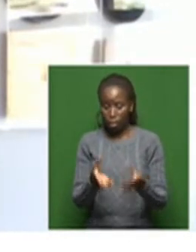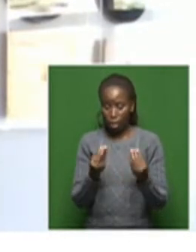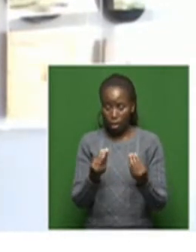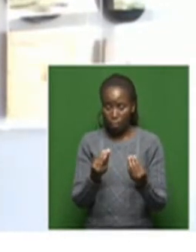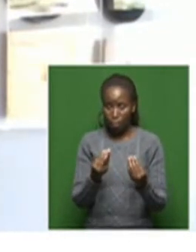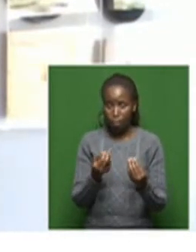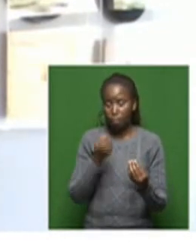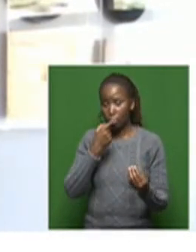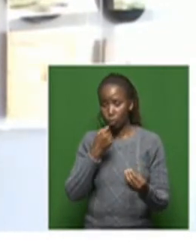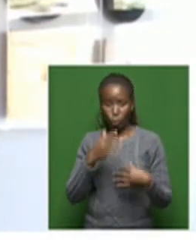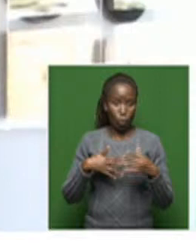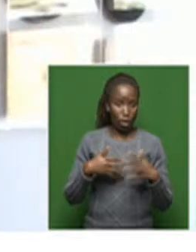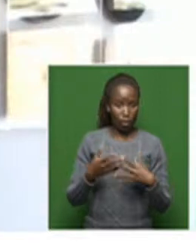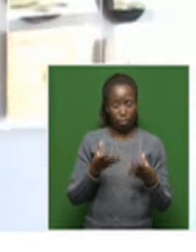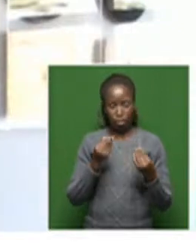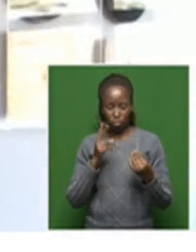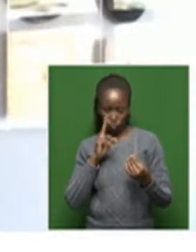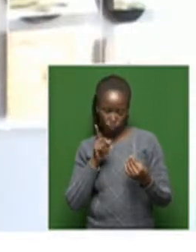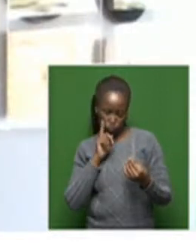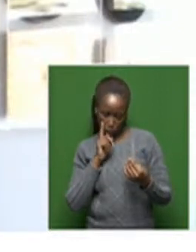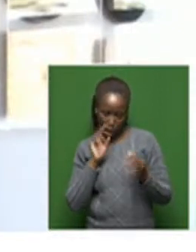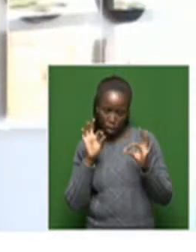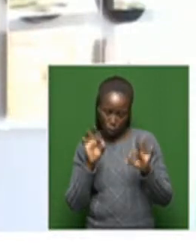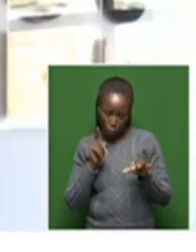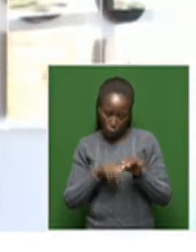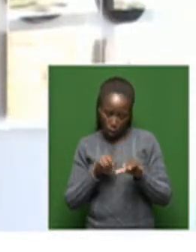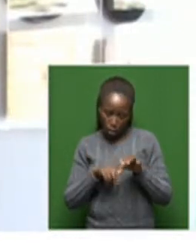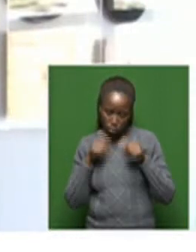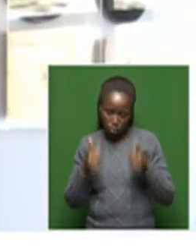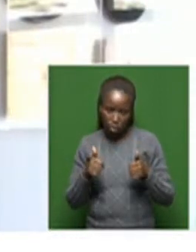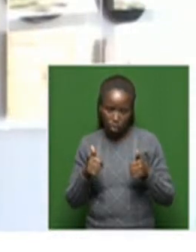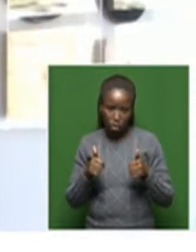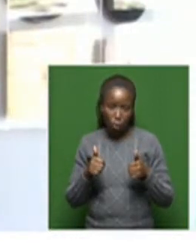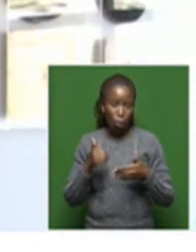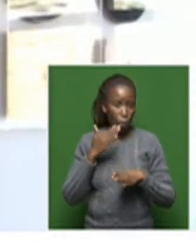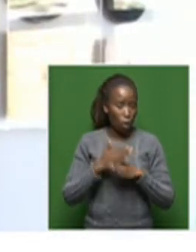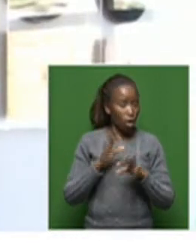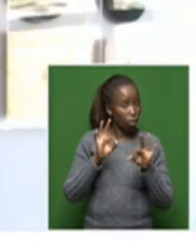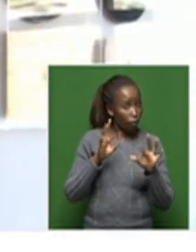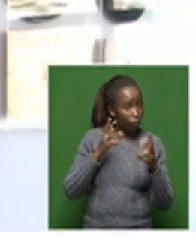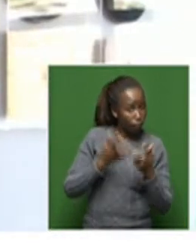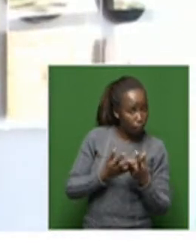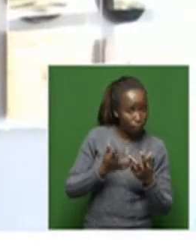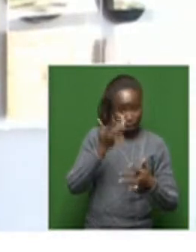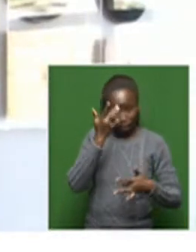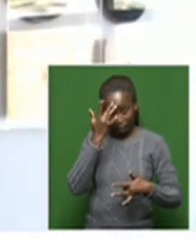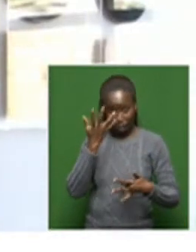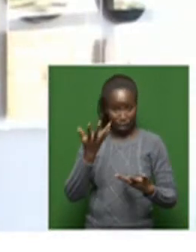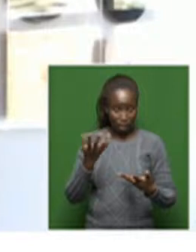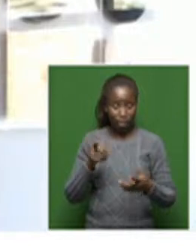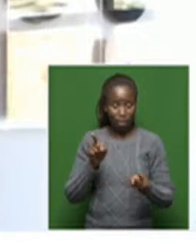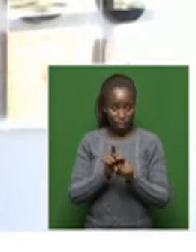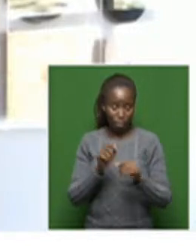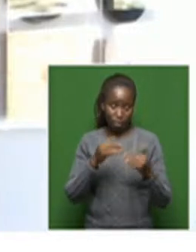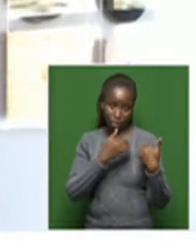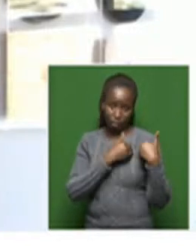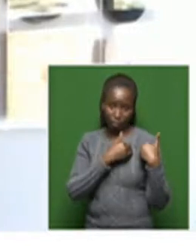them from, are of good quality, they work for what they say they will work for, and that they are safe.